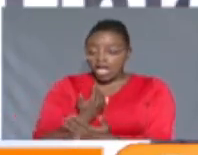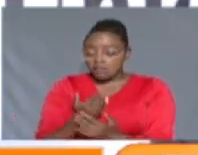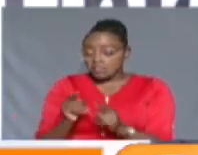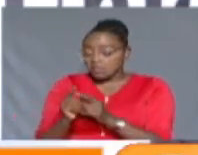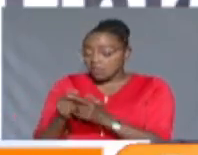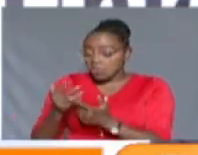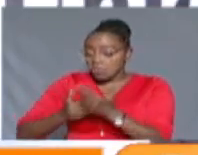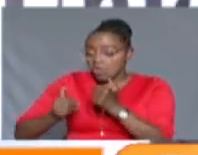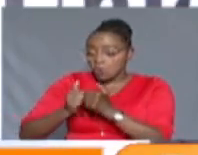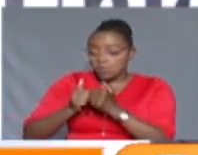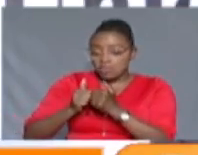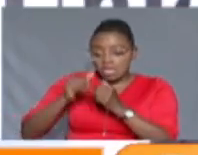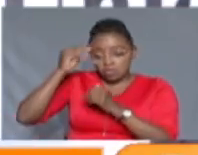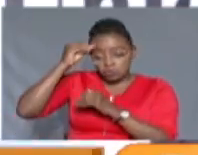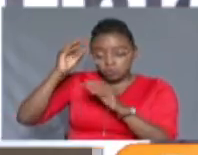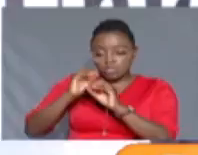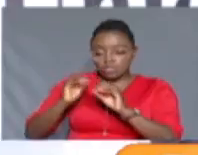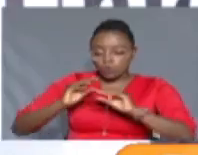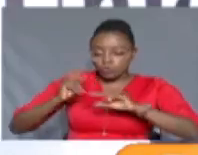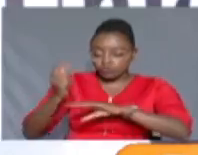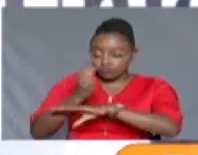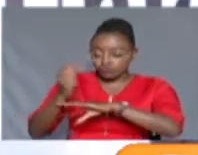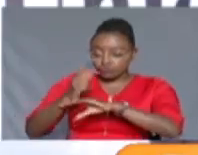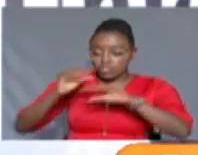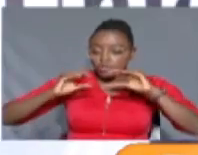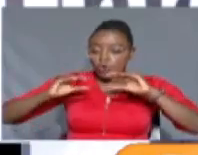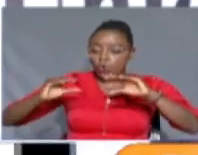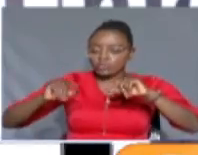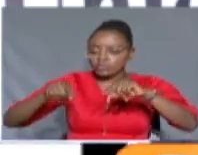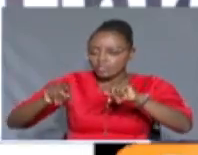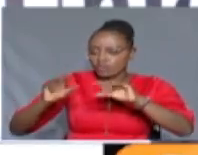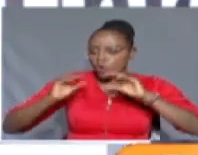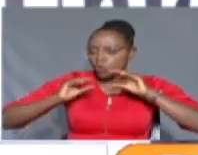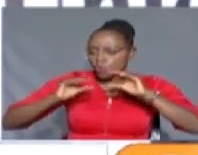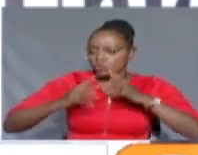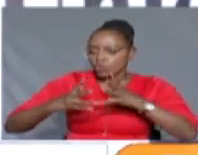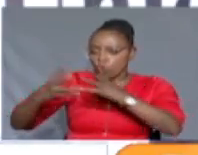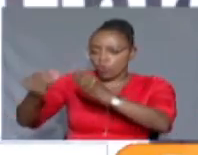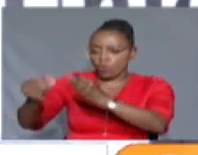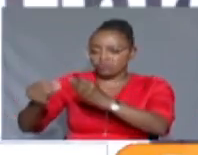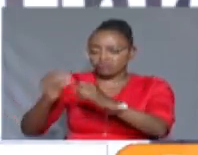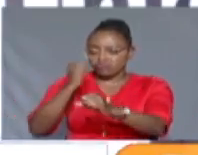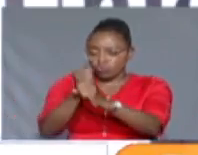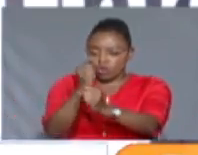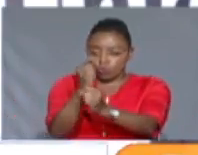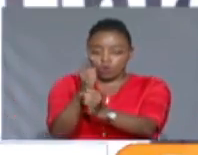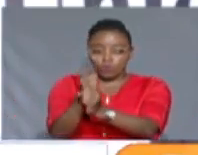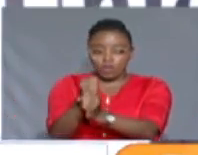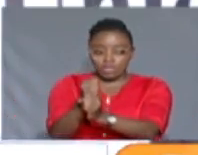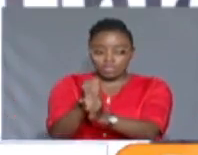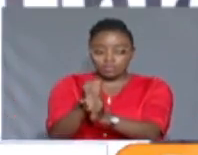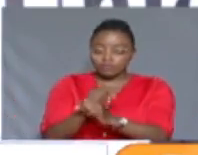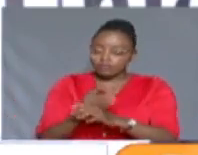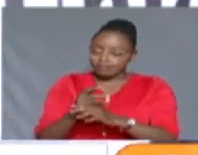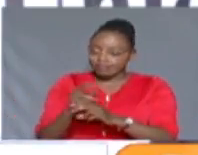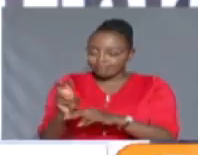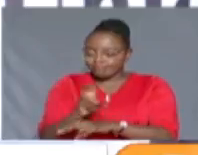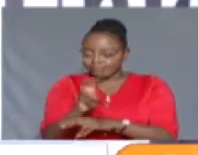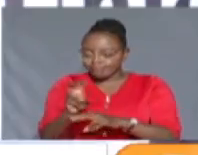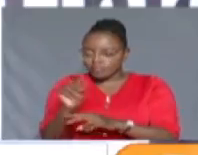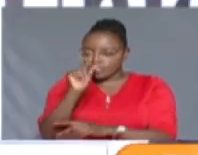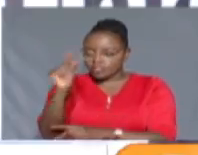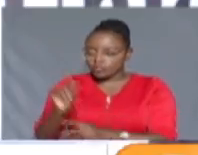with the students. We'll train the coaches. The coaches will go out there and do the work, being monitored by the